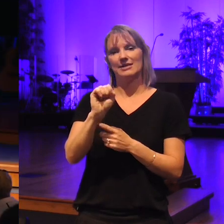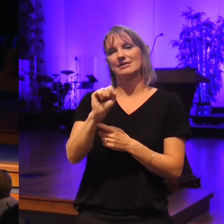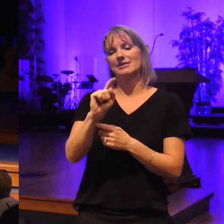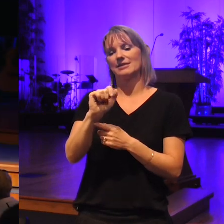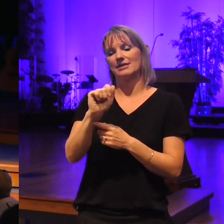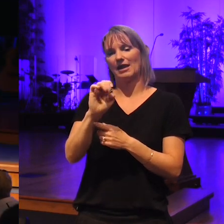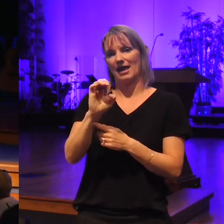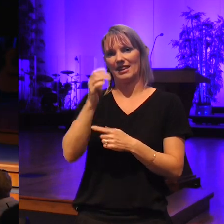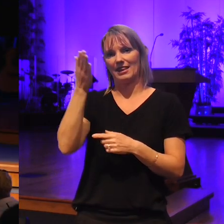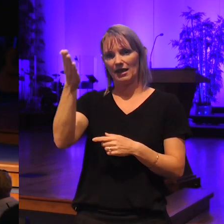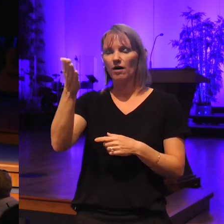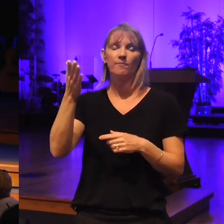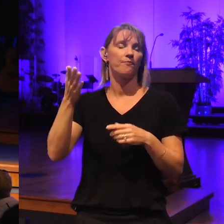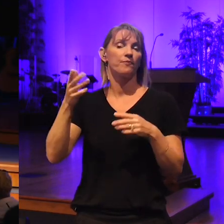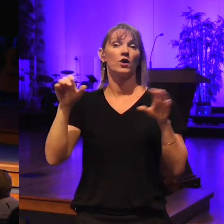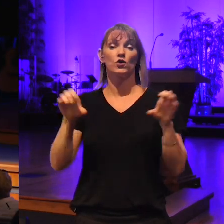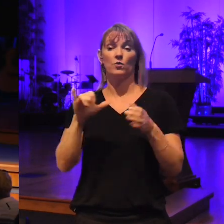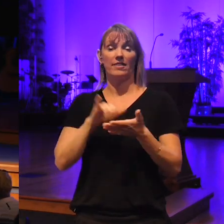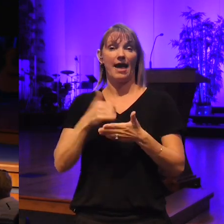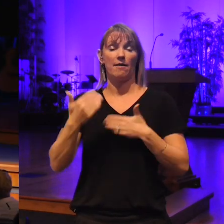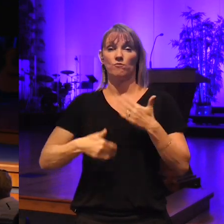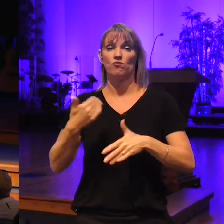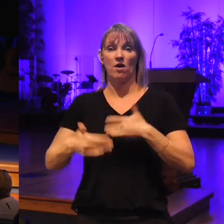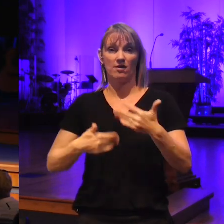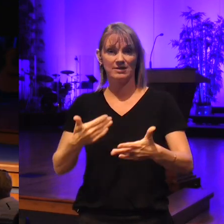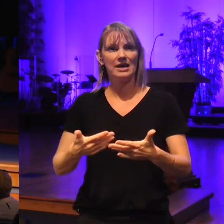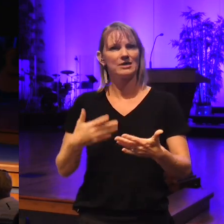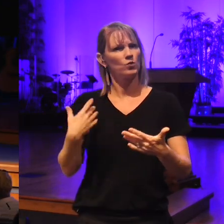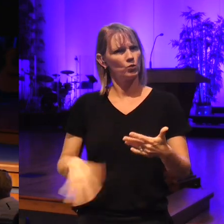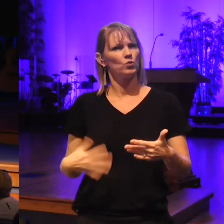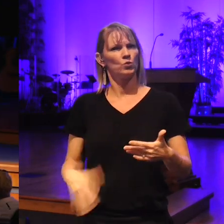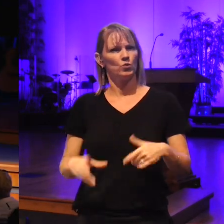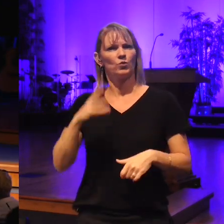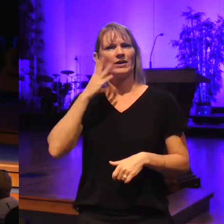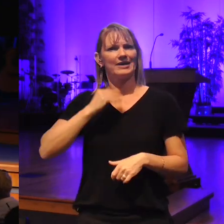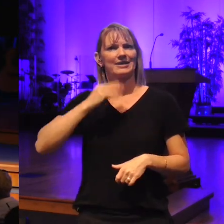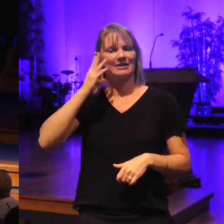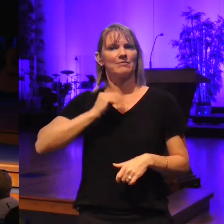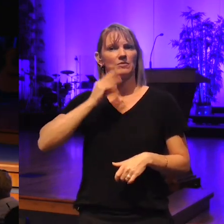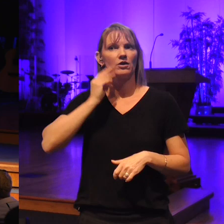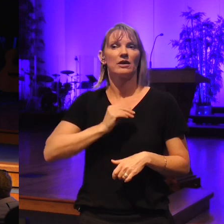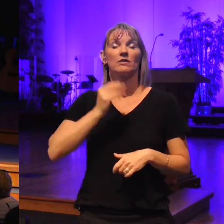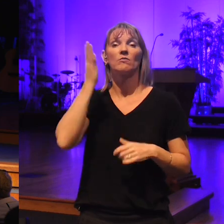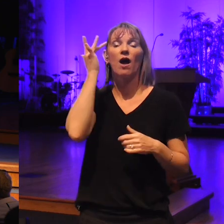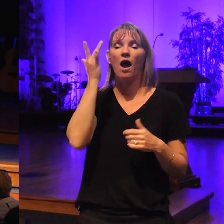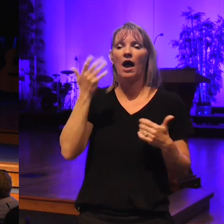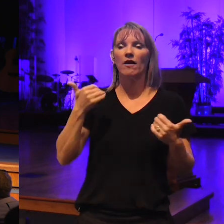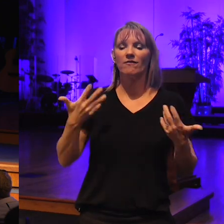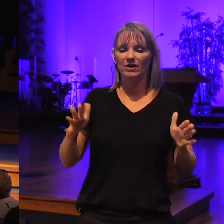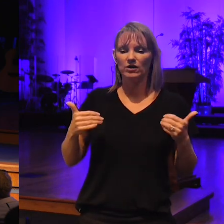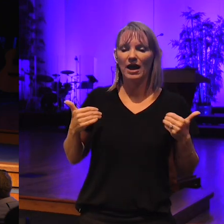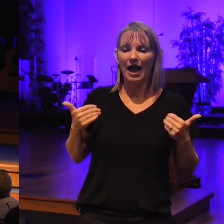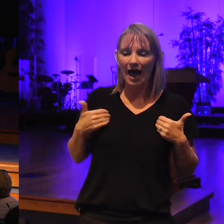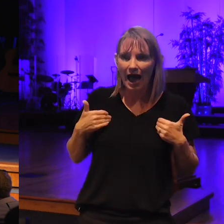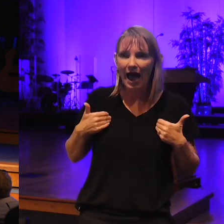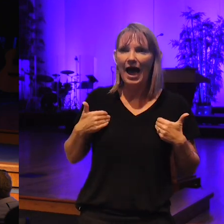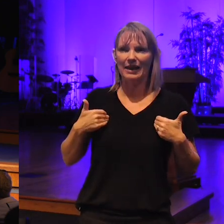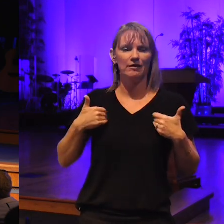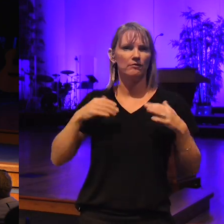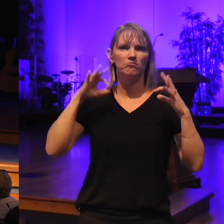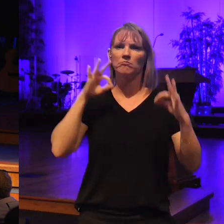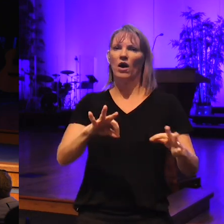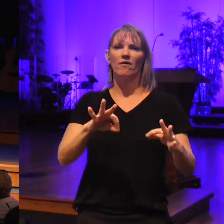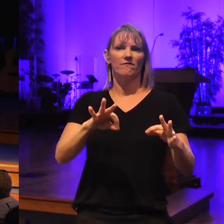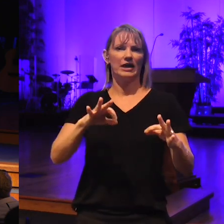have. But in doing that, it was quite an experience. Because even though we had bulletproof